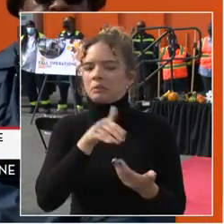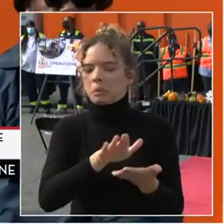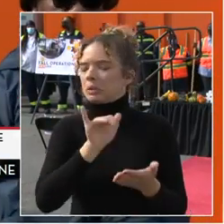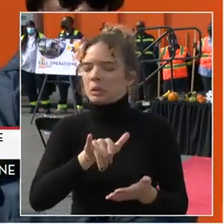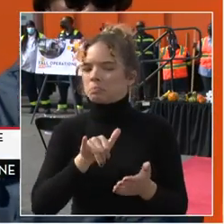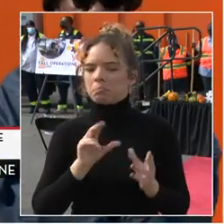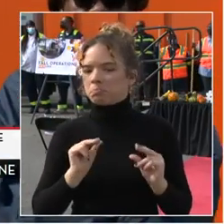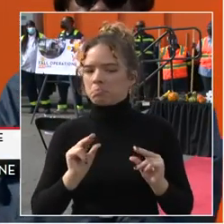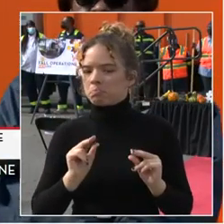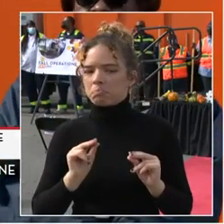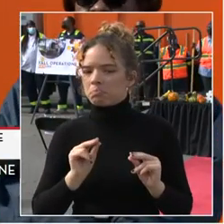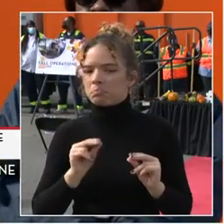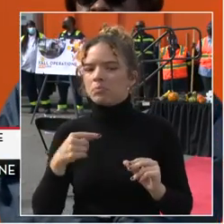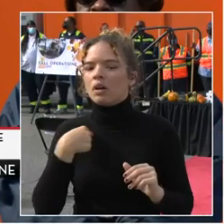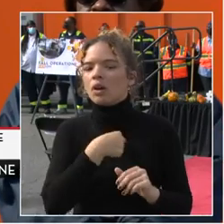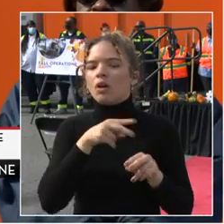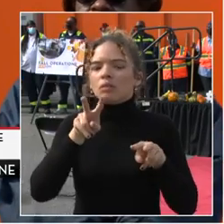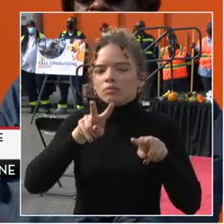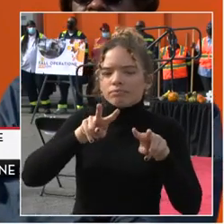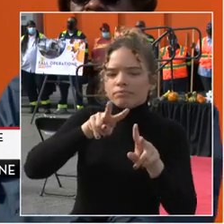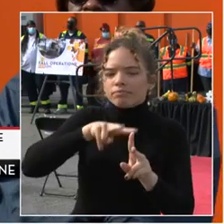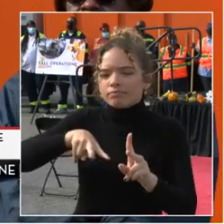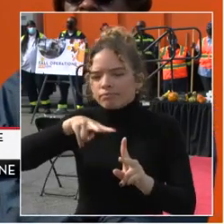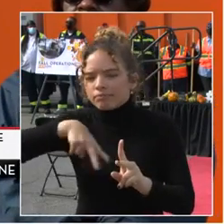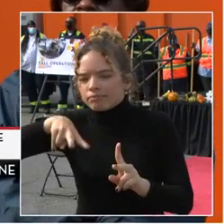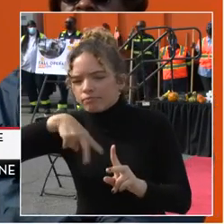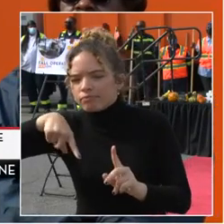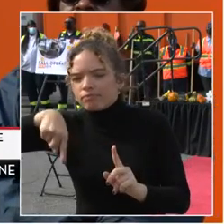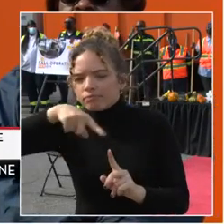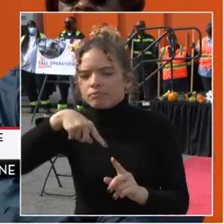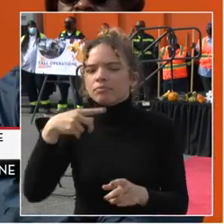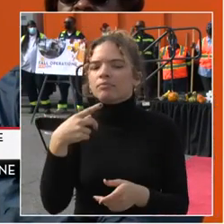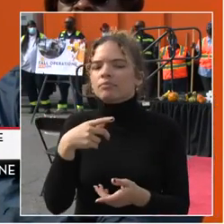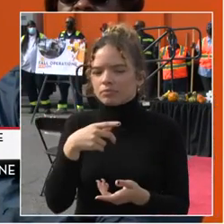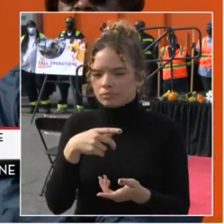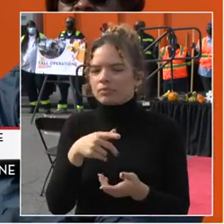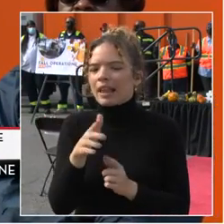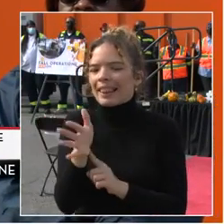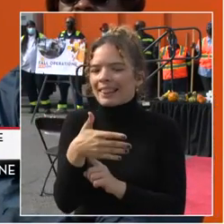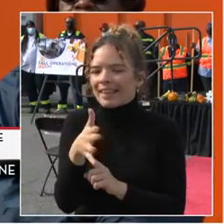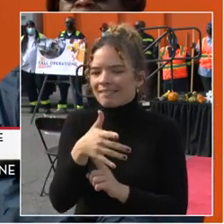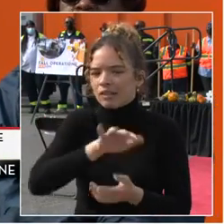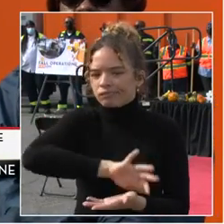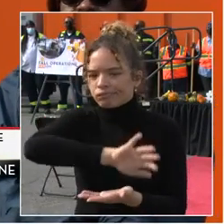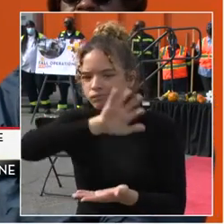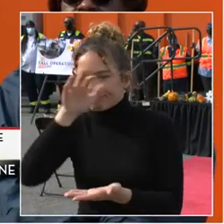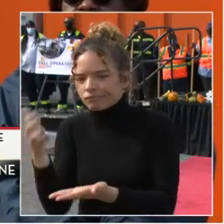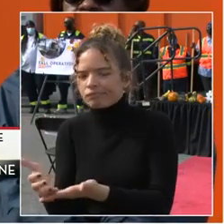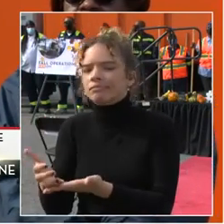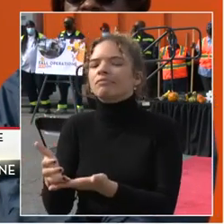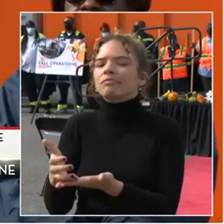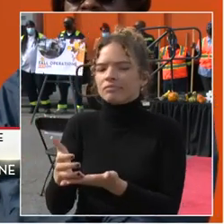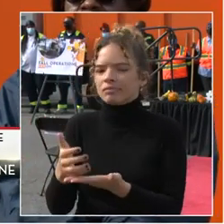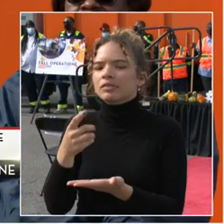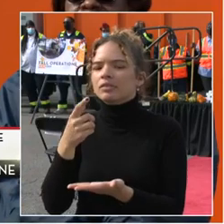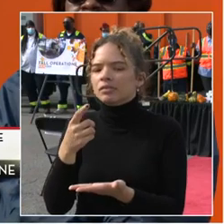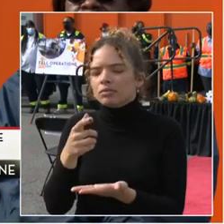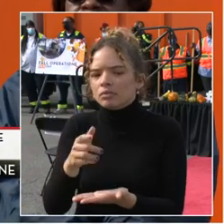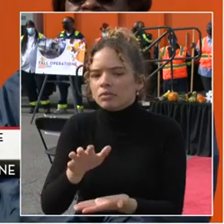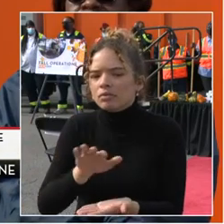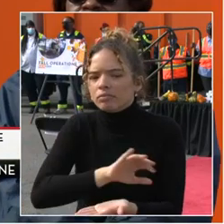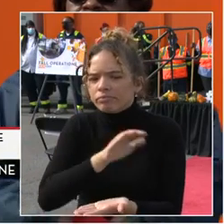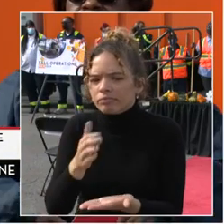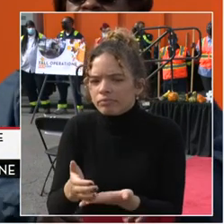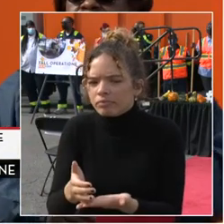because probably in those jurisdictions, their DPWs don't go around and remove leaves for free. We do. And